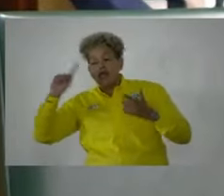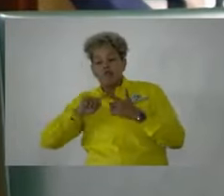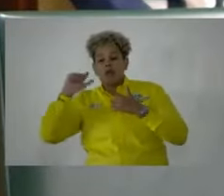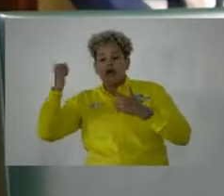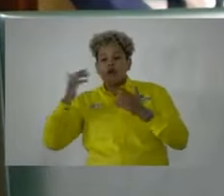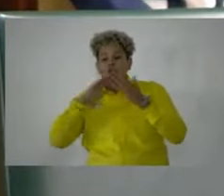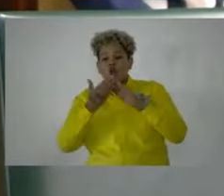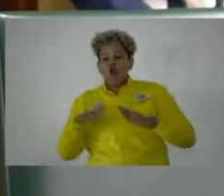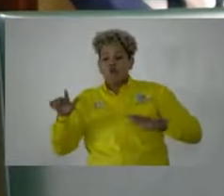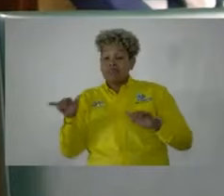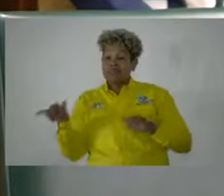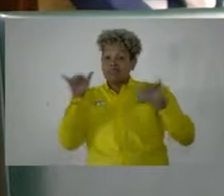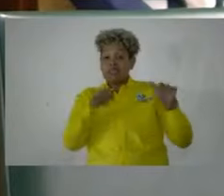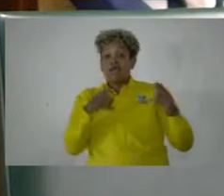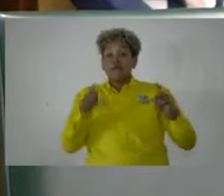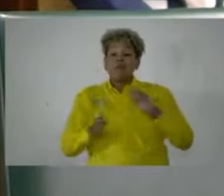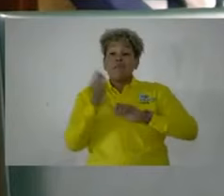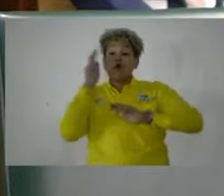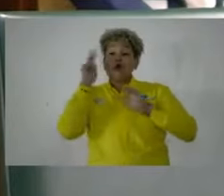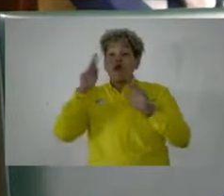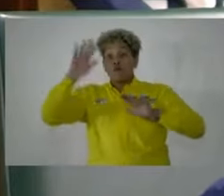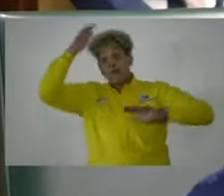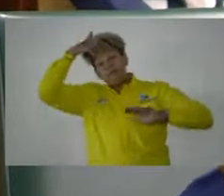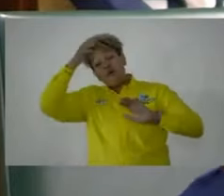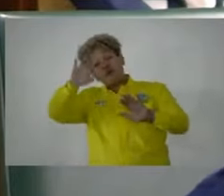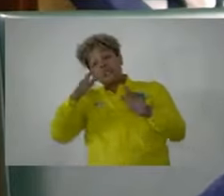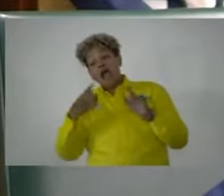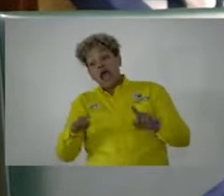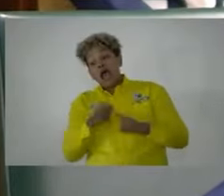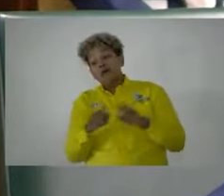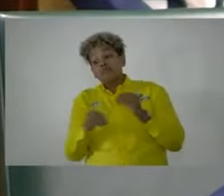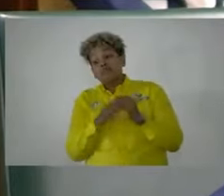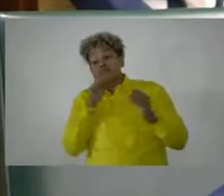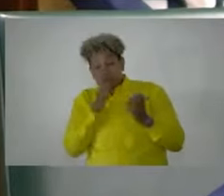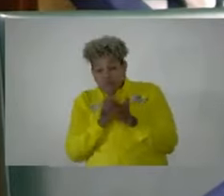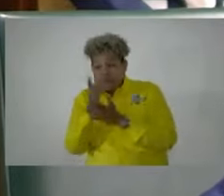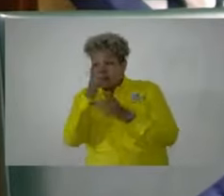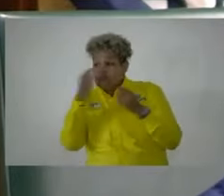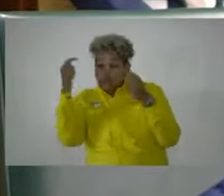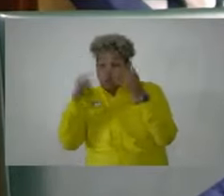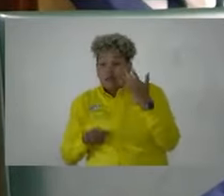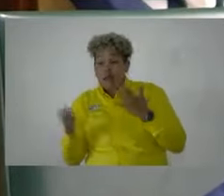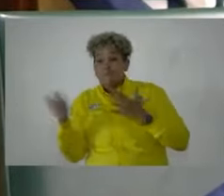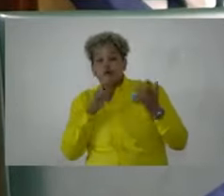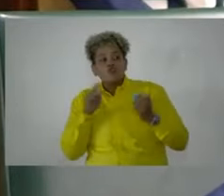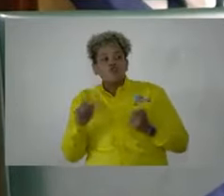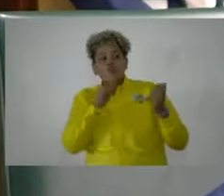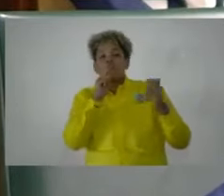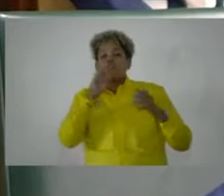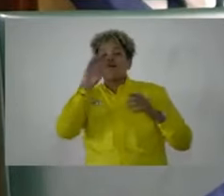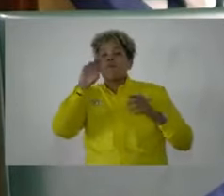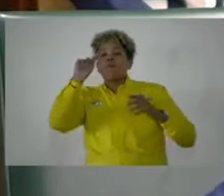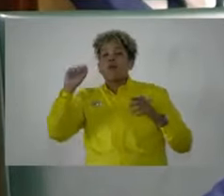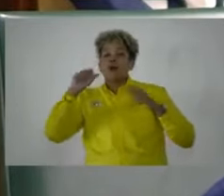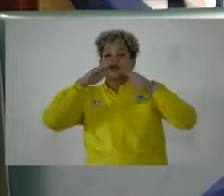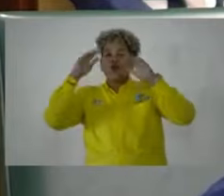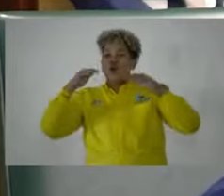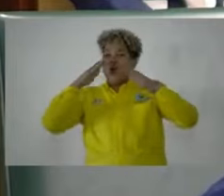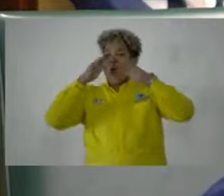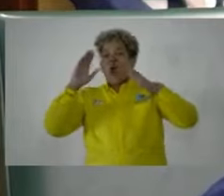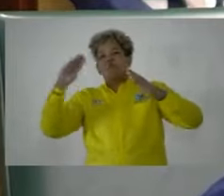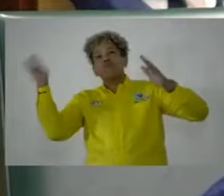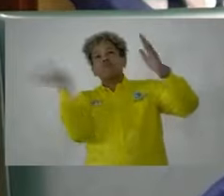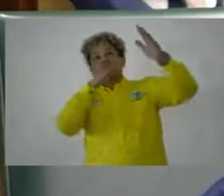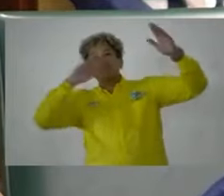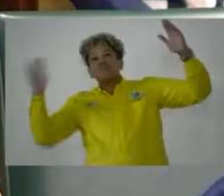communities. And similarly, the Most Honourable Portia Simpson Miller embarked on an initiative to remove barracks housing and provide houses for